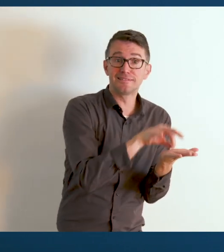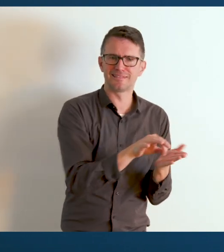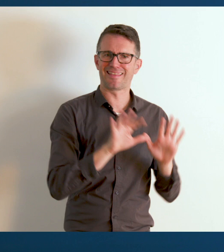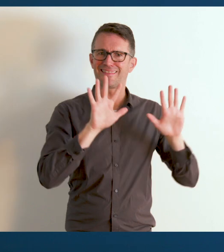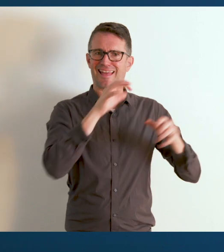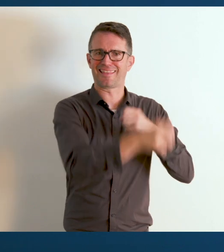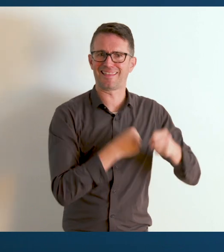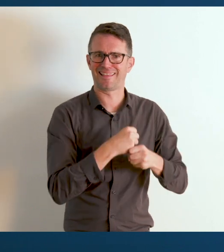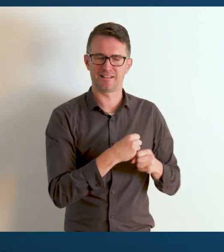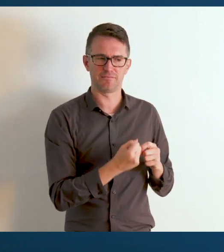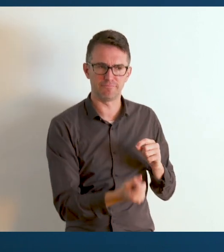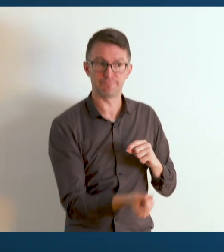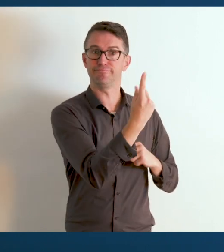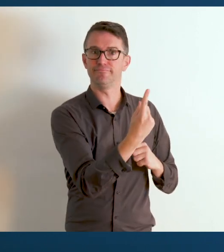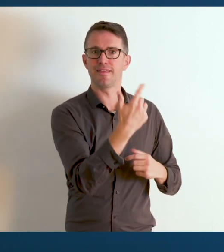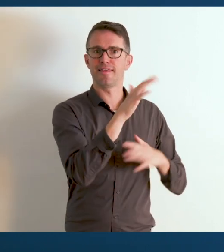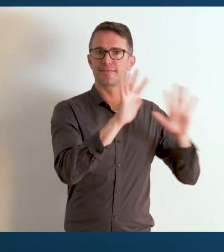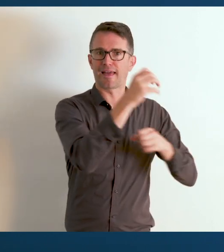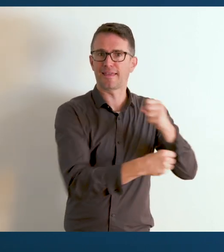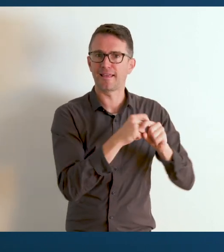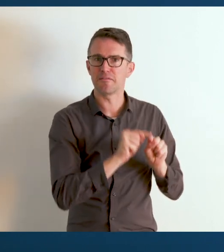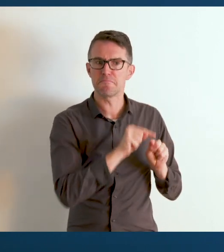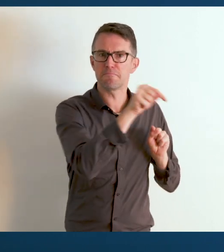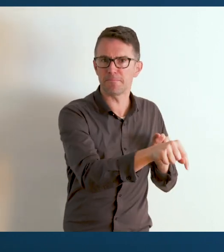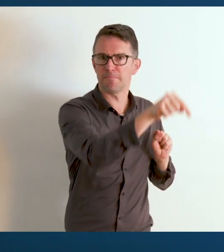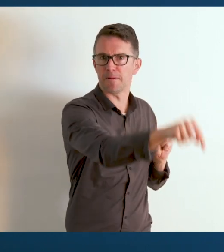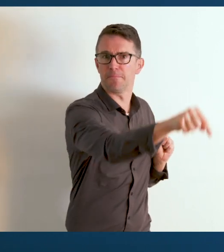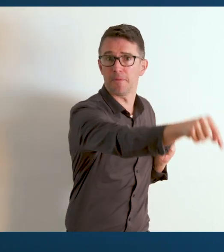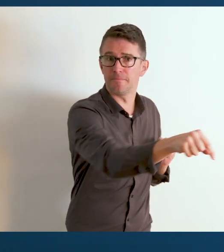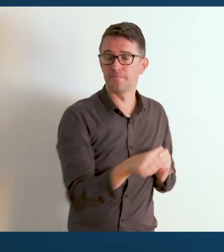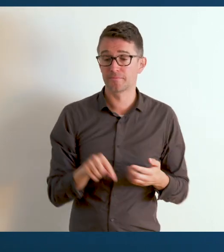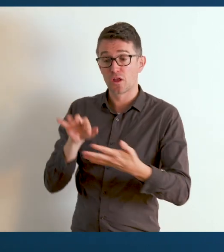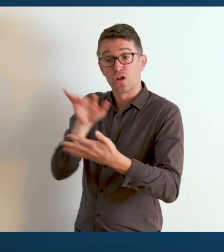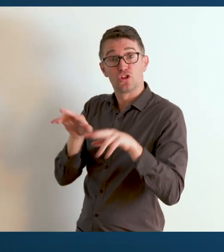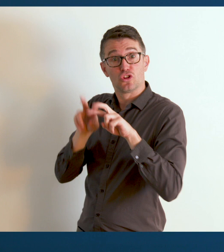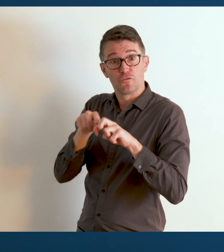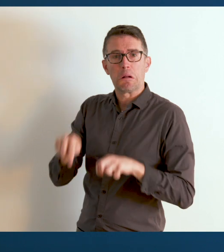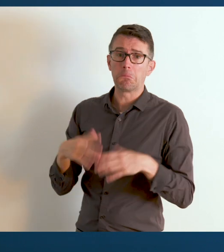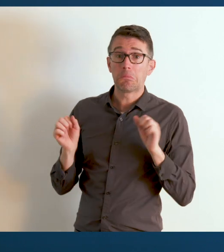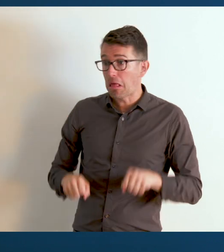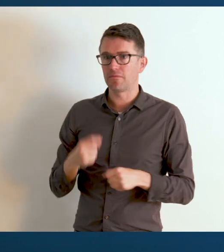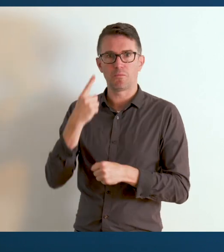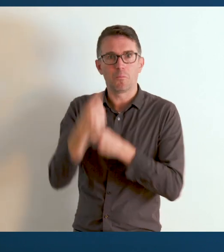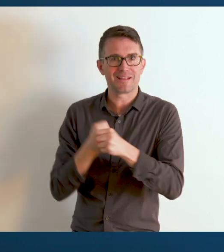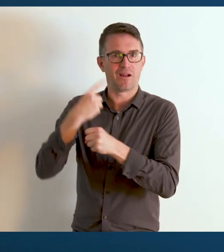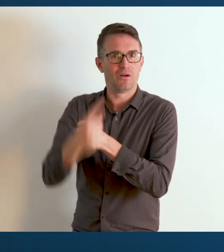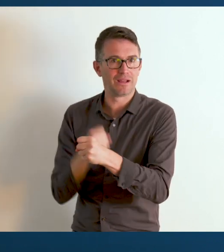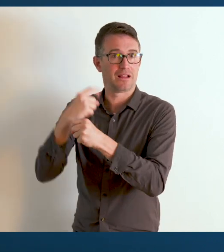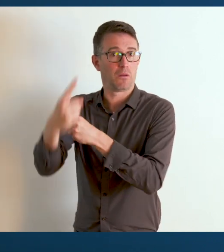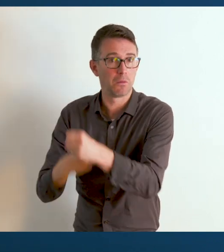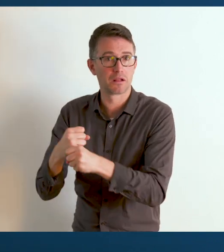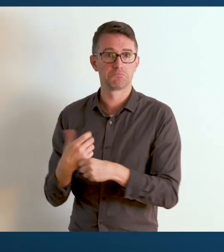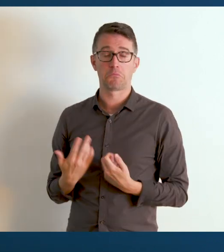between one and the next, a survey can be conducted on an annual basis or every 2 or 5 years,